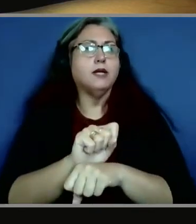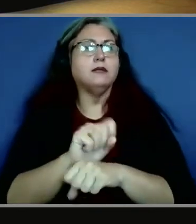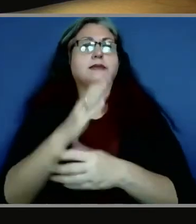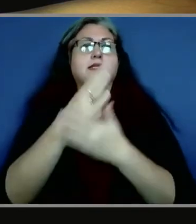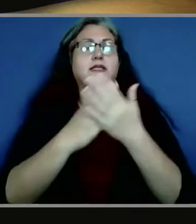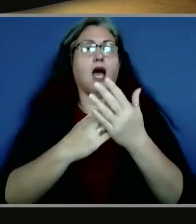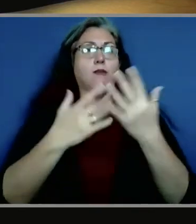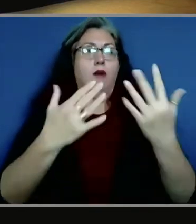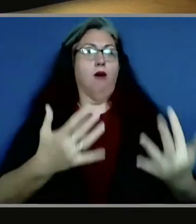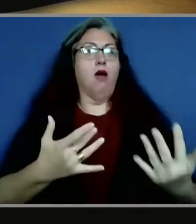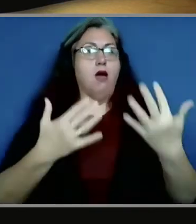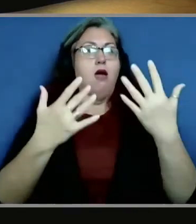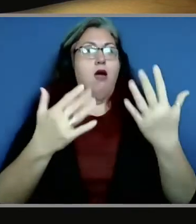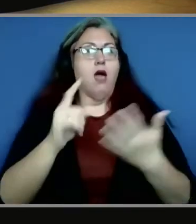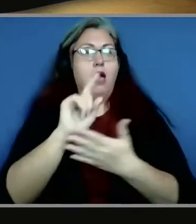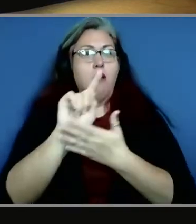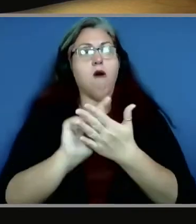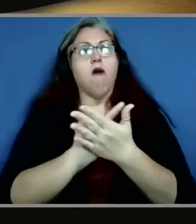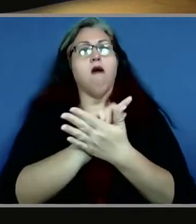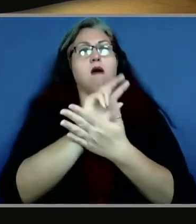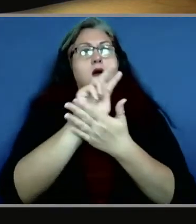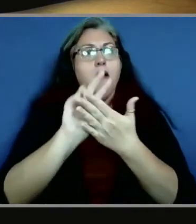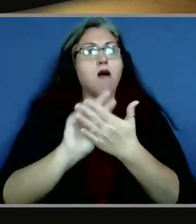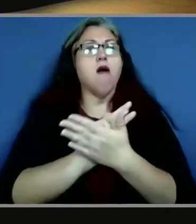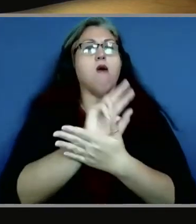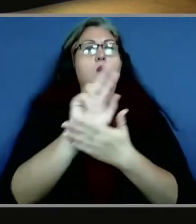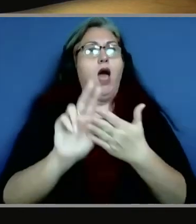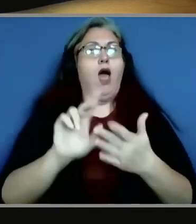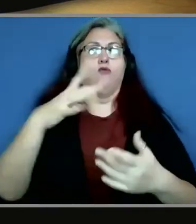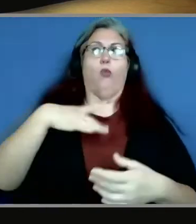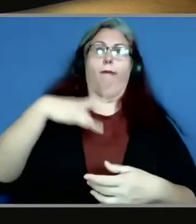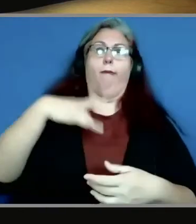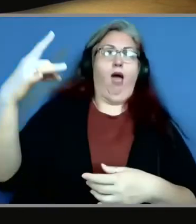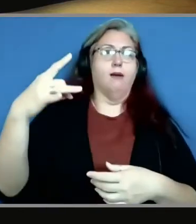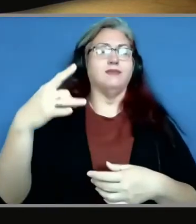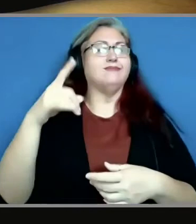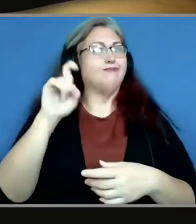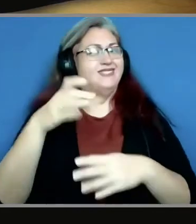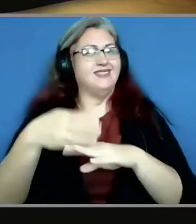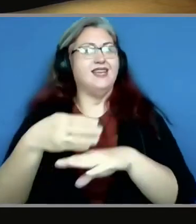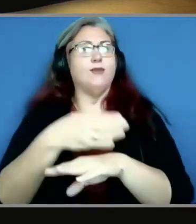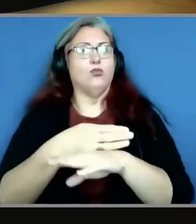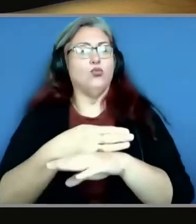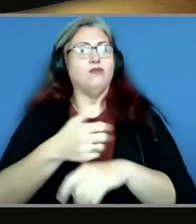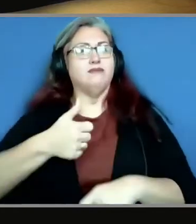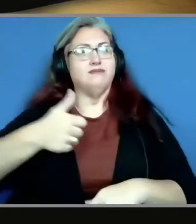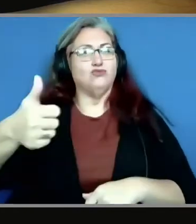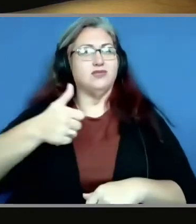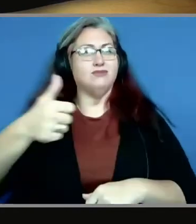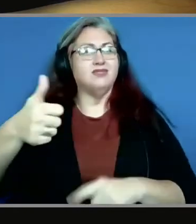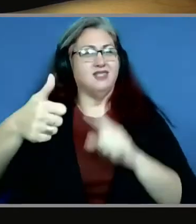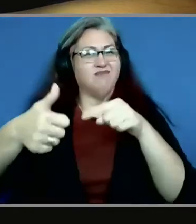wait for hours just for someone to come pick them up. We need to improve the transportation